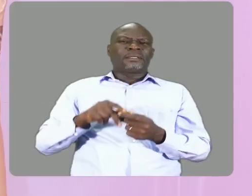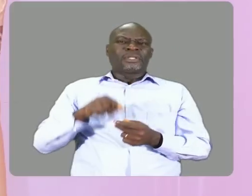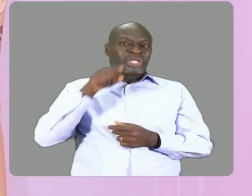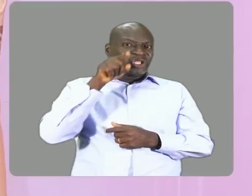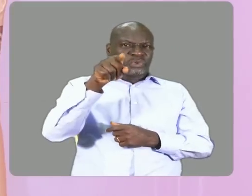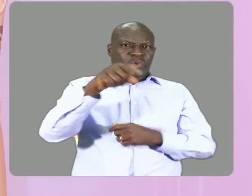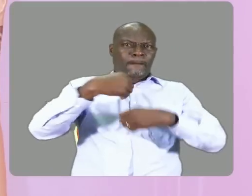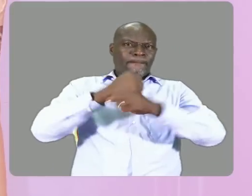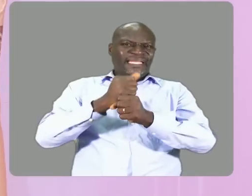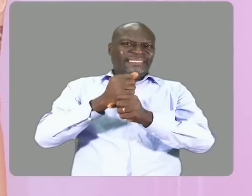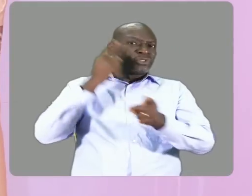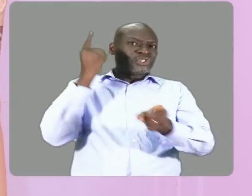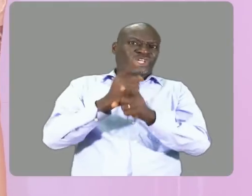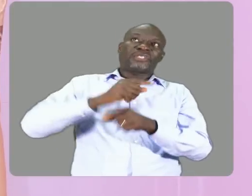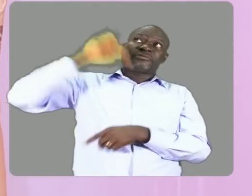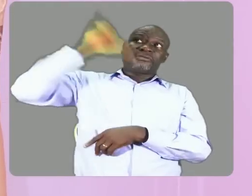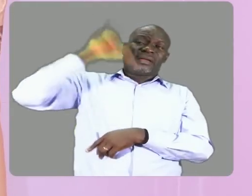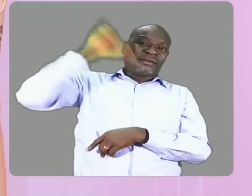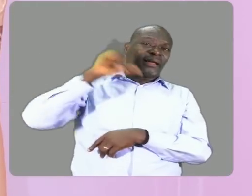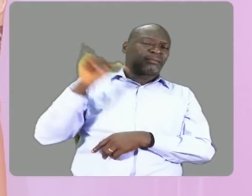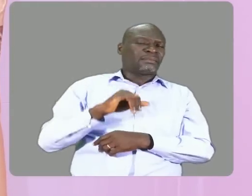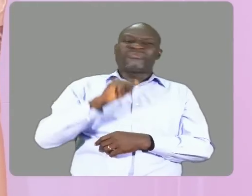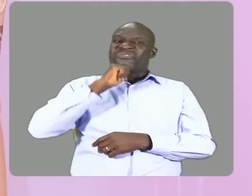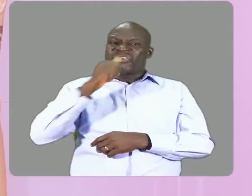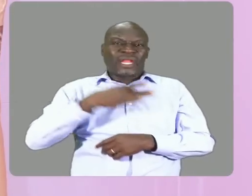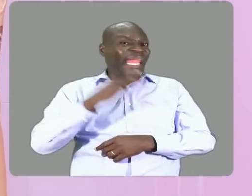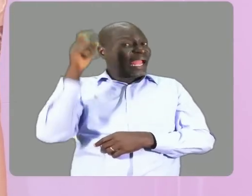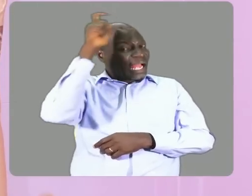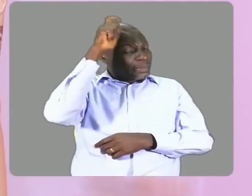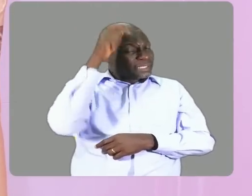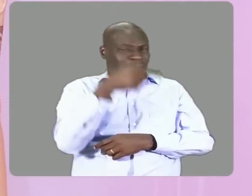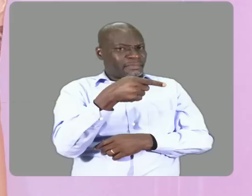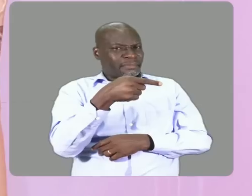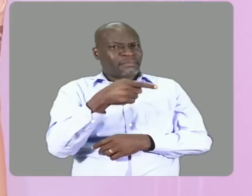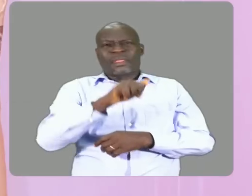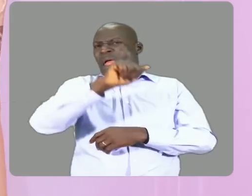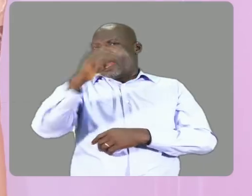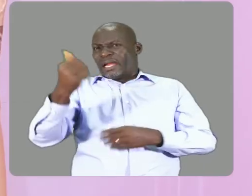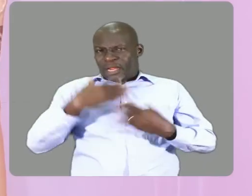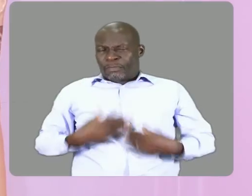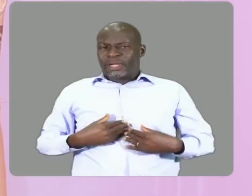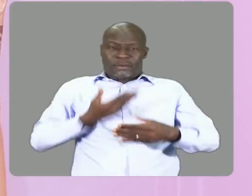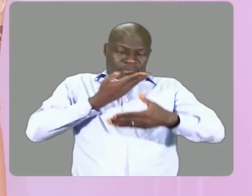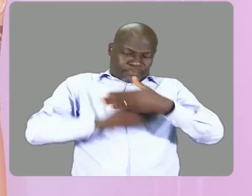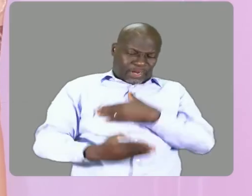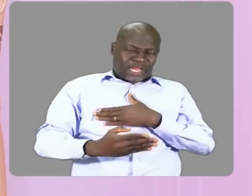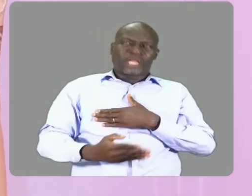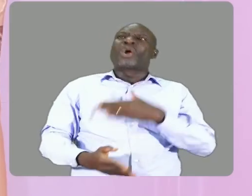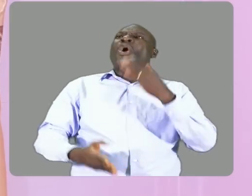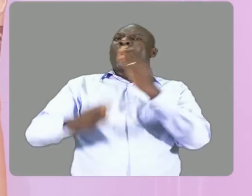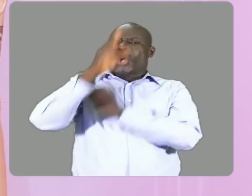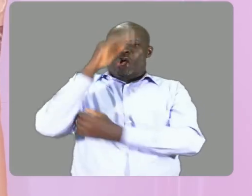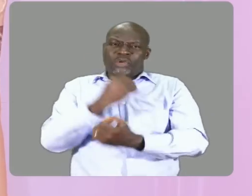of God, not in the image of the devil. And to be biara ya wono abasa asisu no, onyankopon e